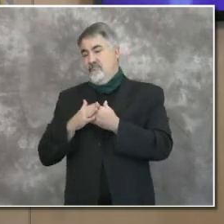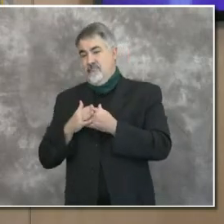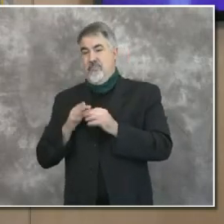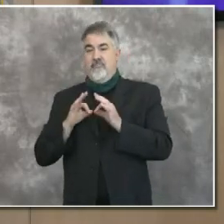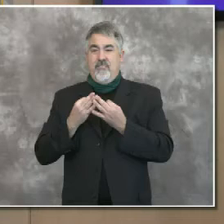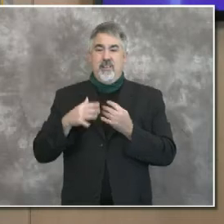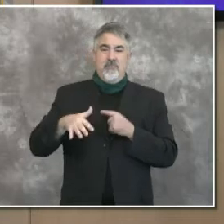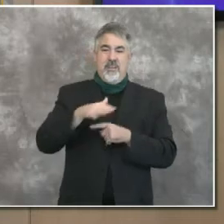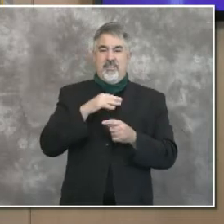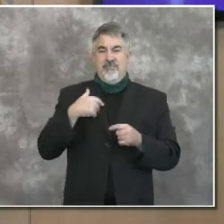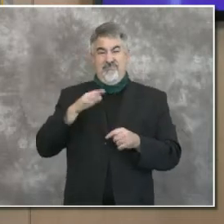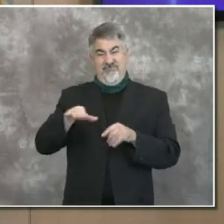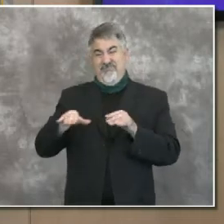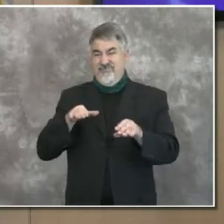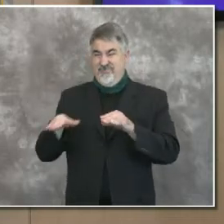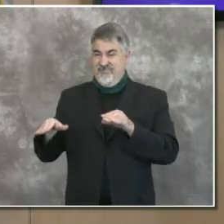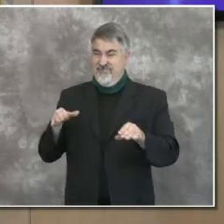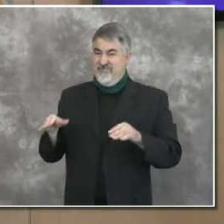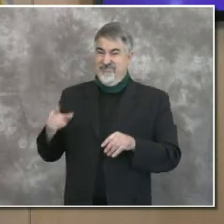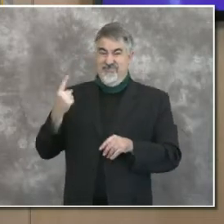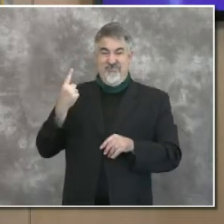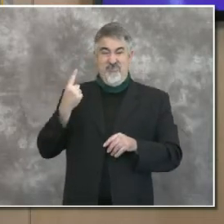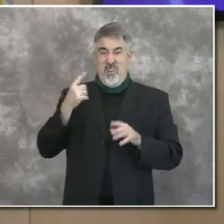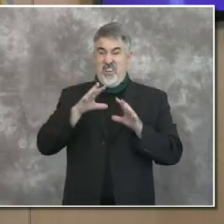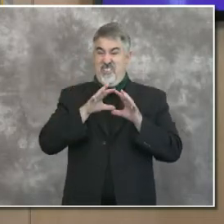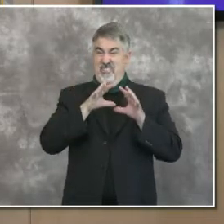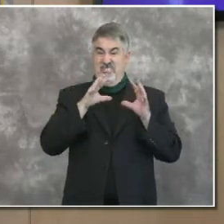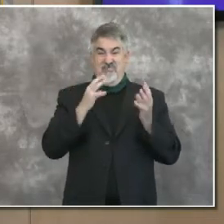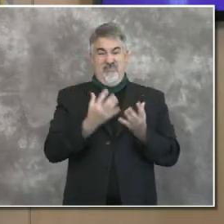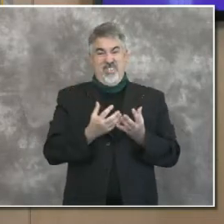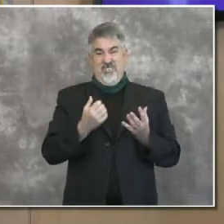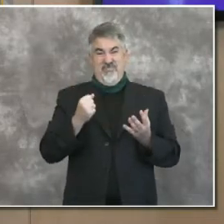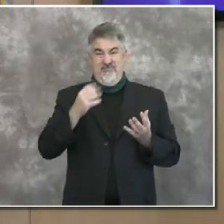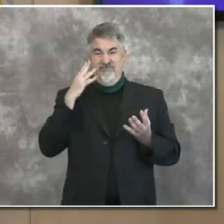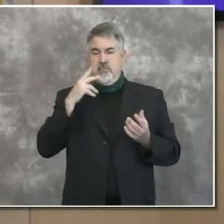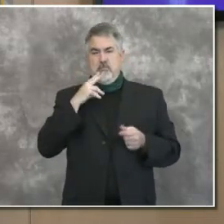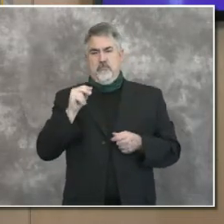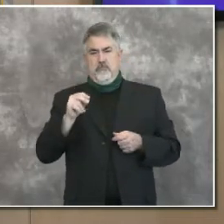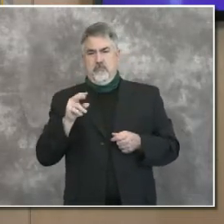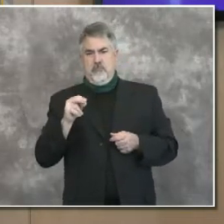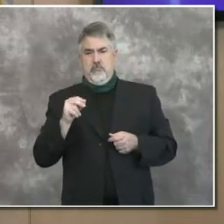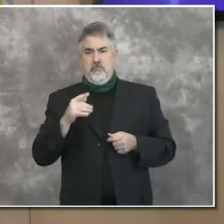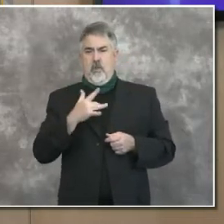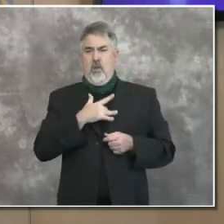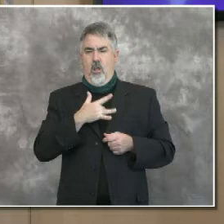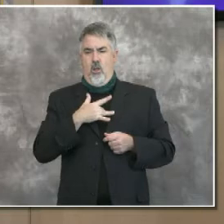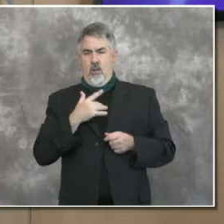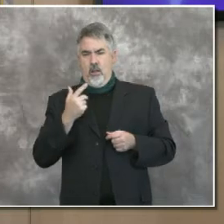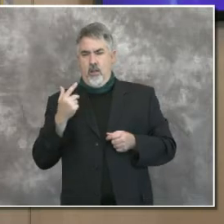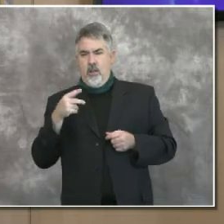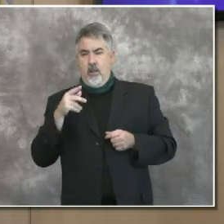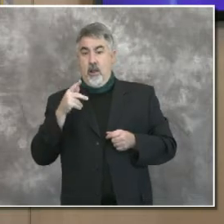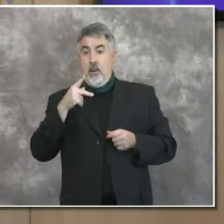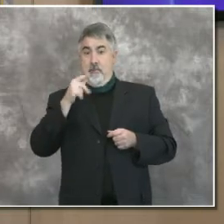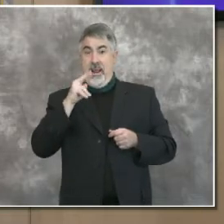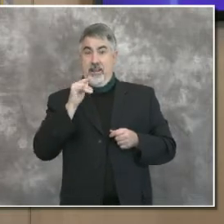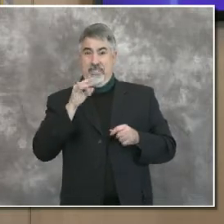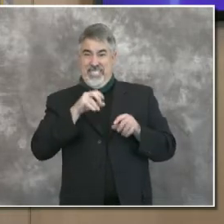pandemic happening right now. I strongly feel that we also have a pandemic of